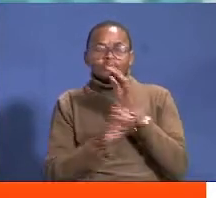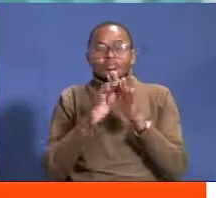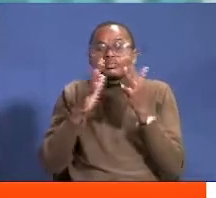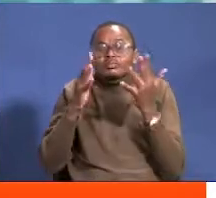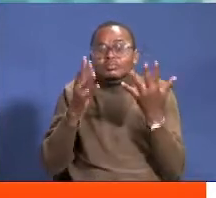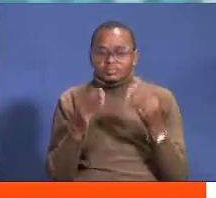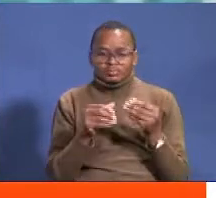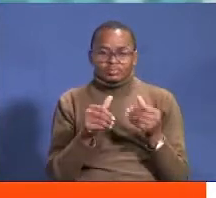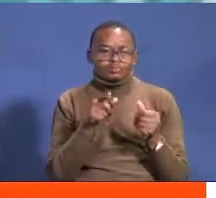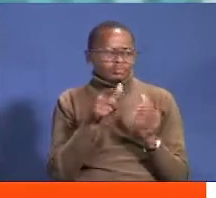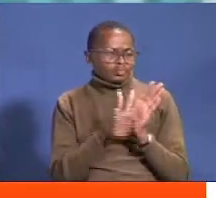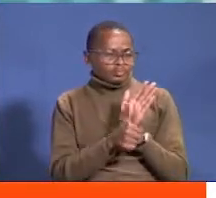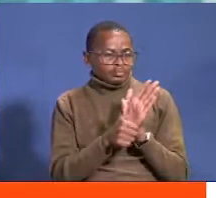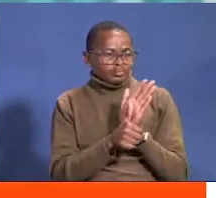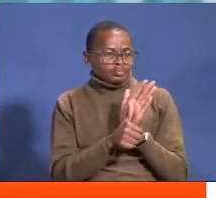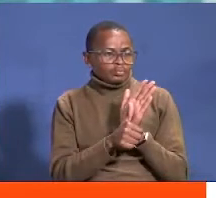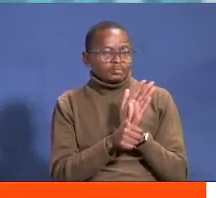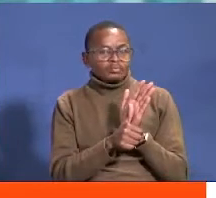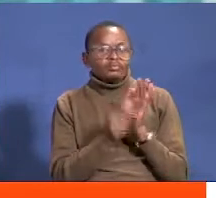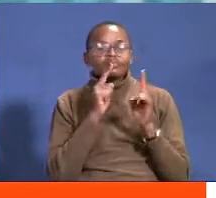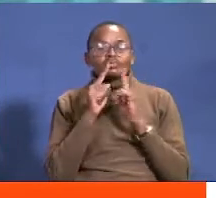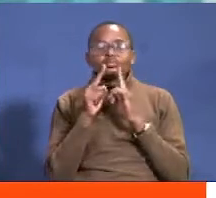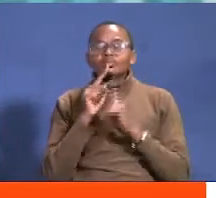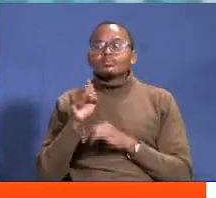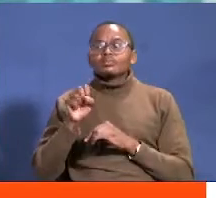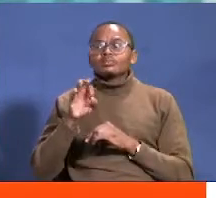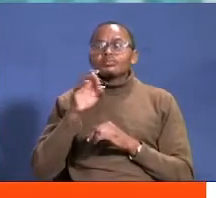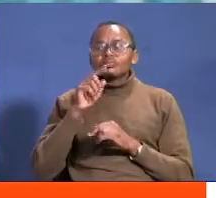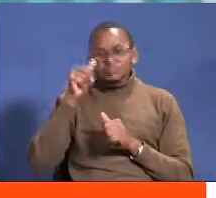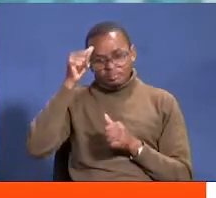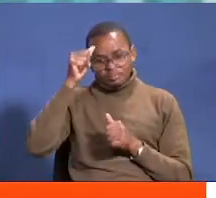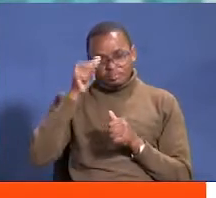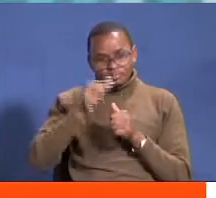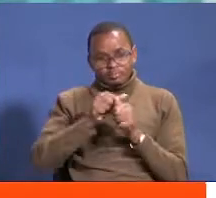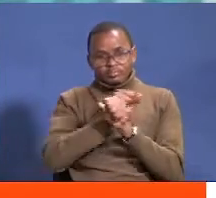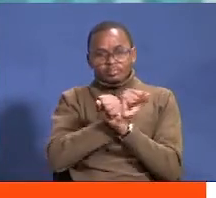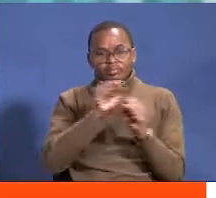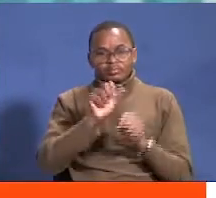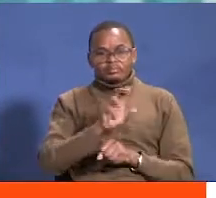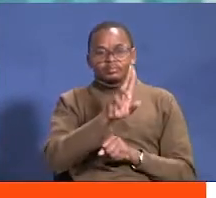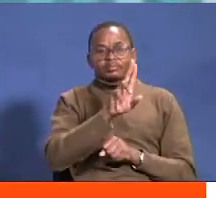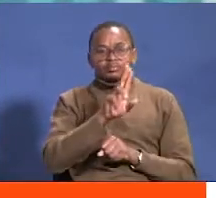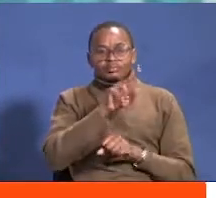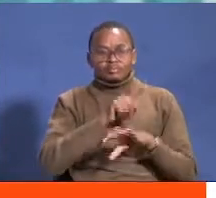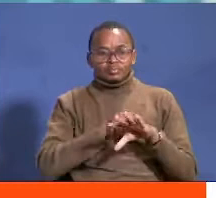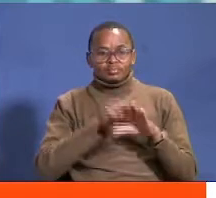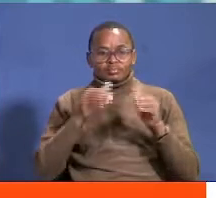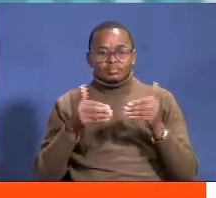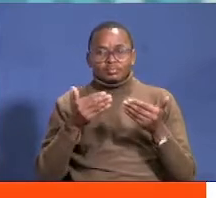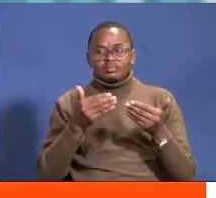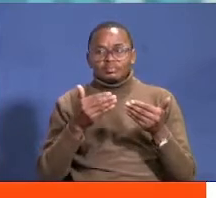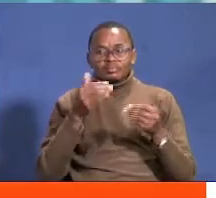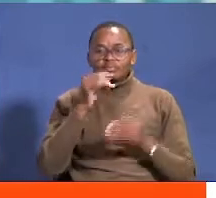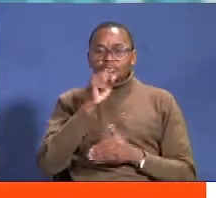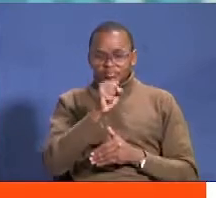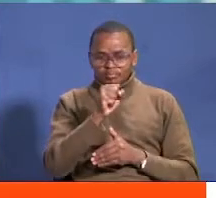we going to solve this issue? Now, they talked of. I remember the president of Kenya, Uhuru Muigai Kenyatta, when he was given a